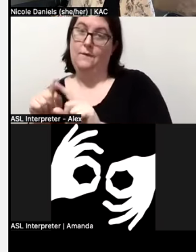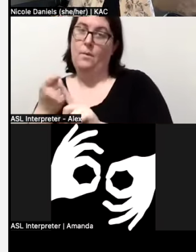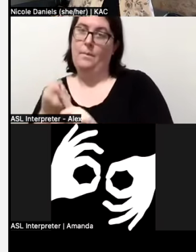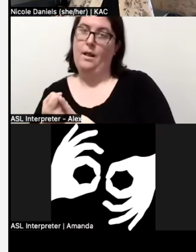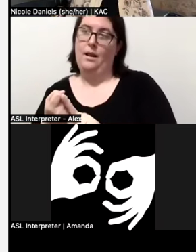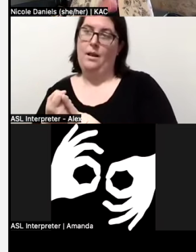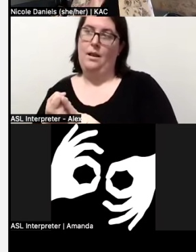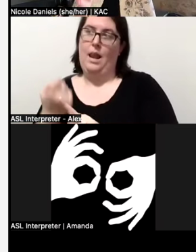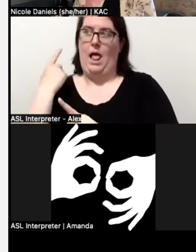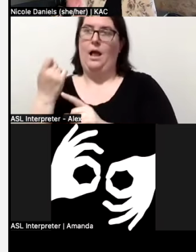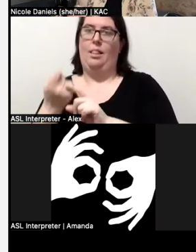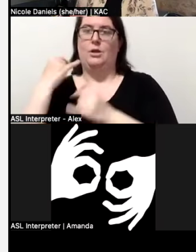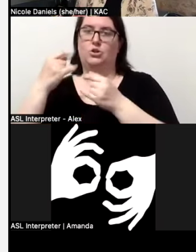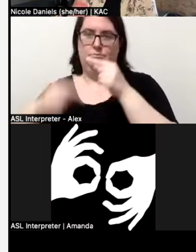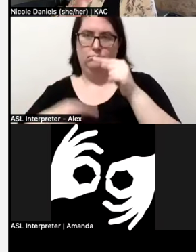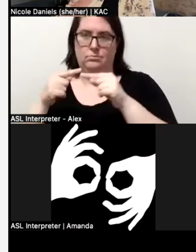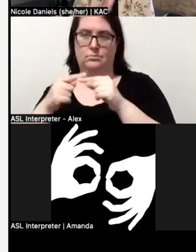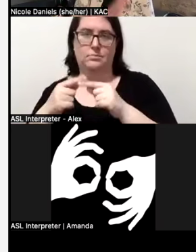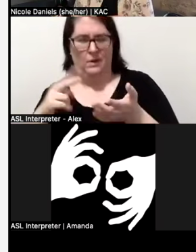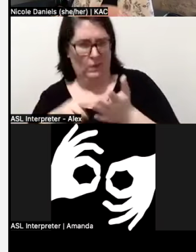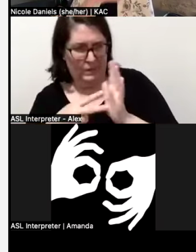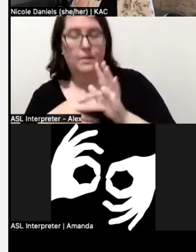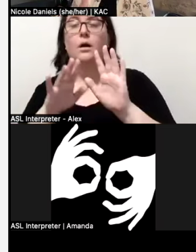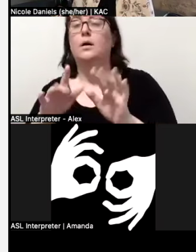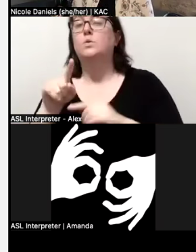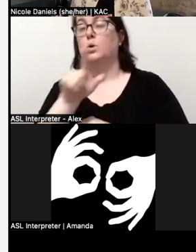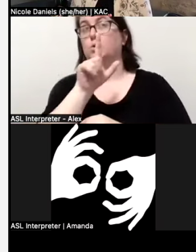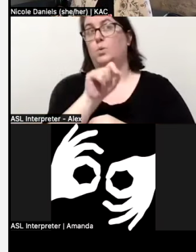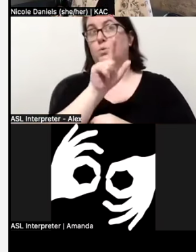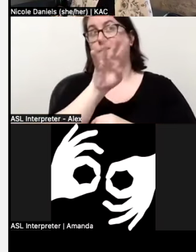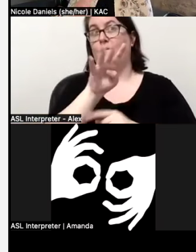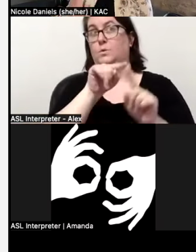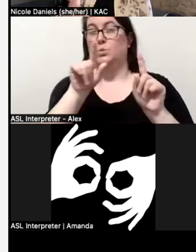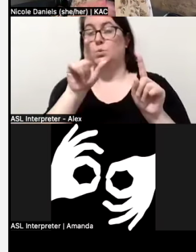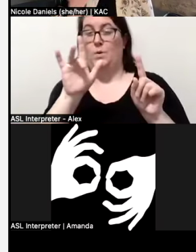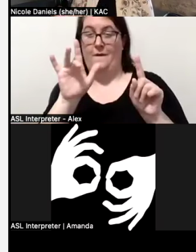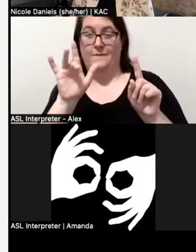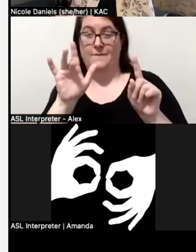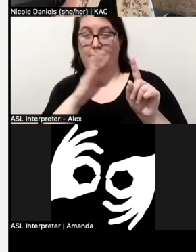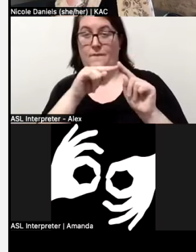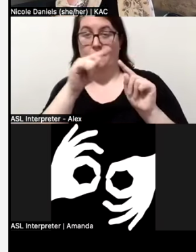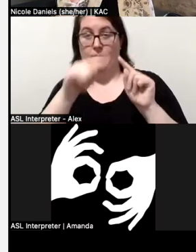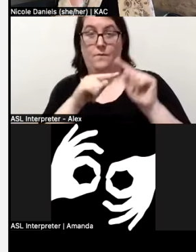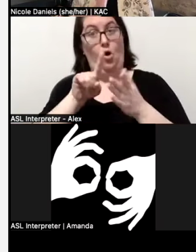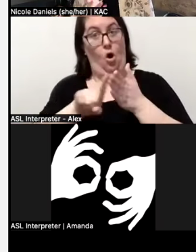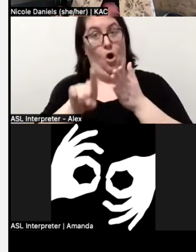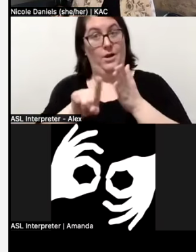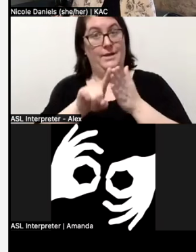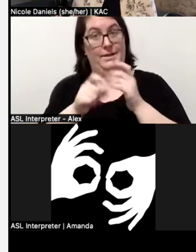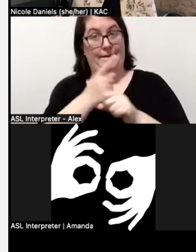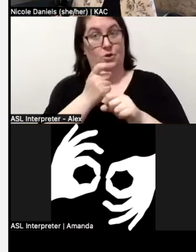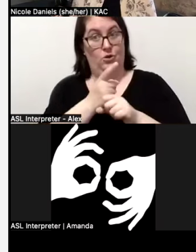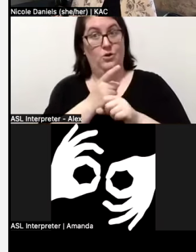completed fiscal year. So what that means is your 2024 to 2025 audited fiscal year or